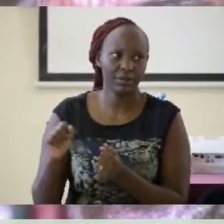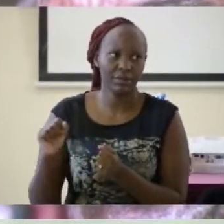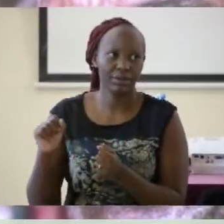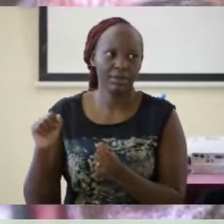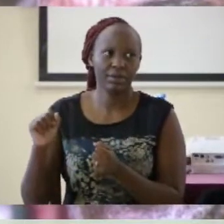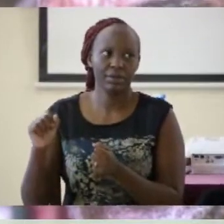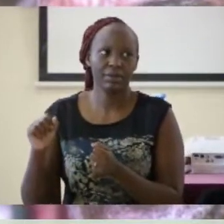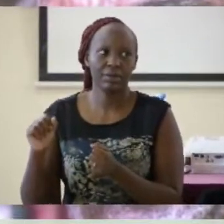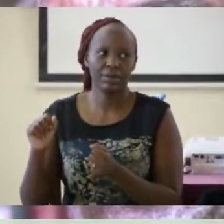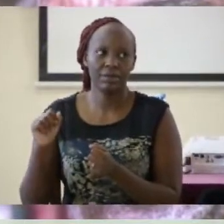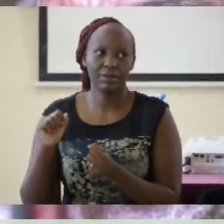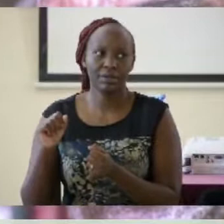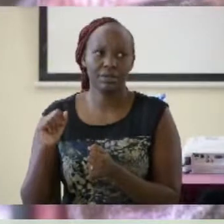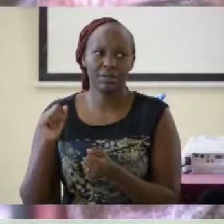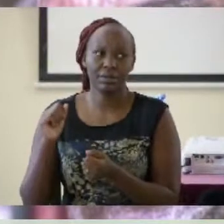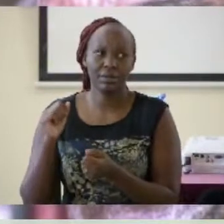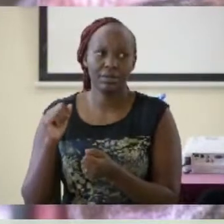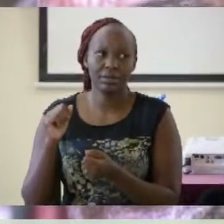should confirm to you, they